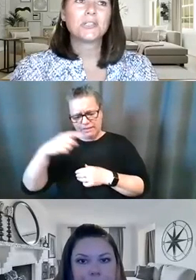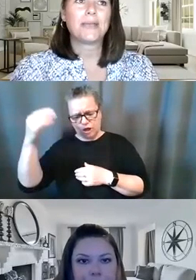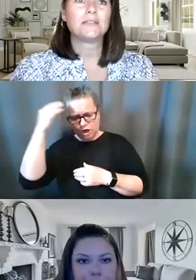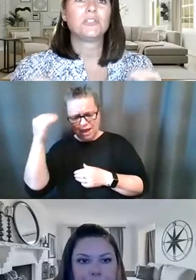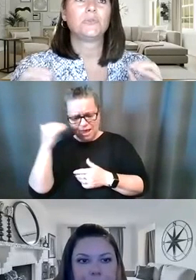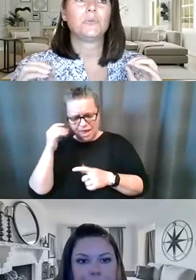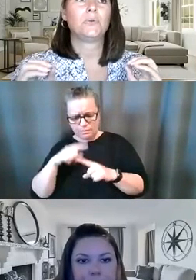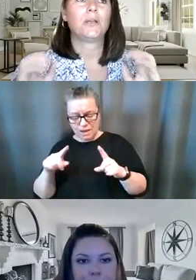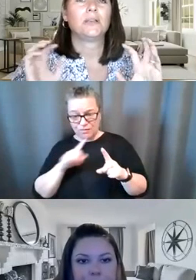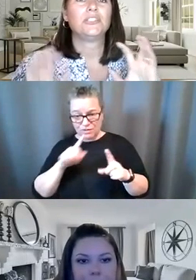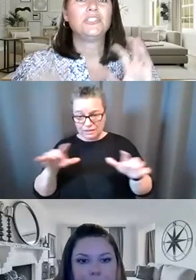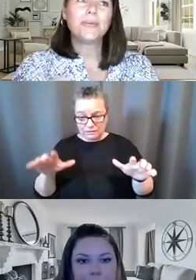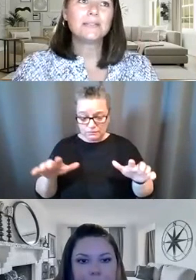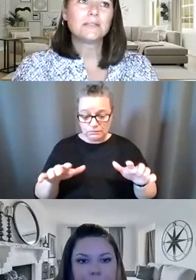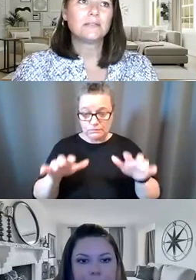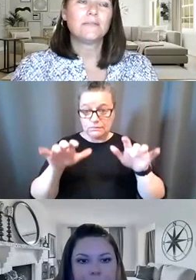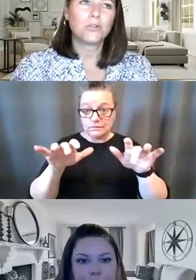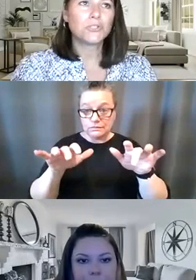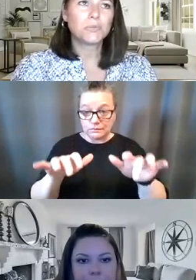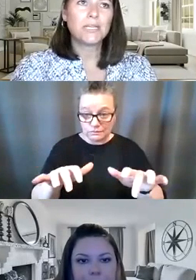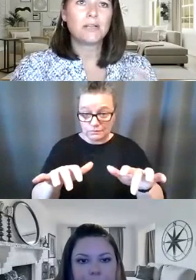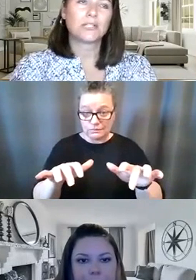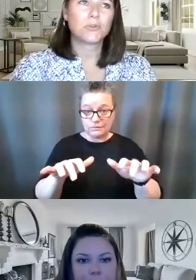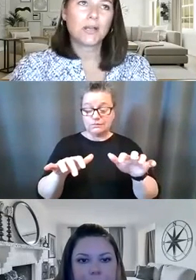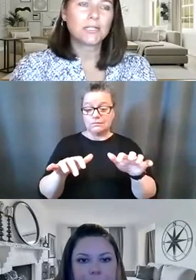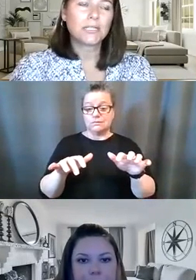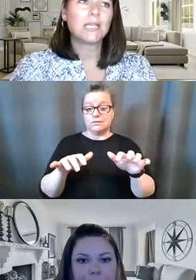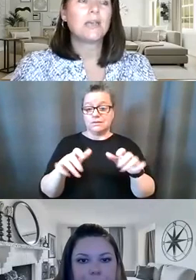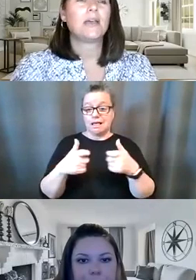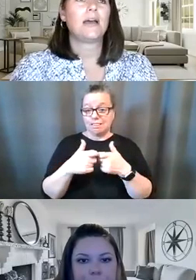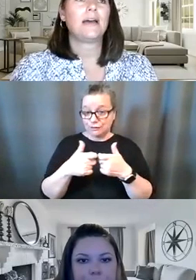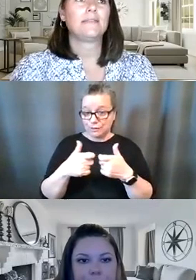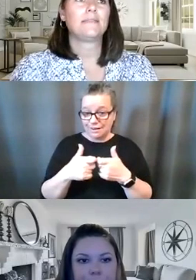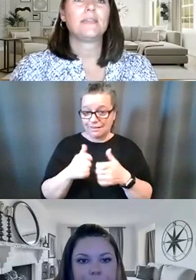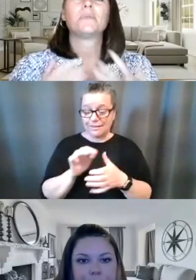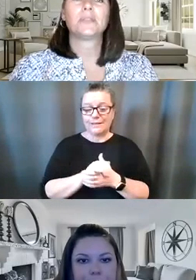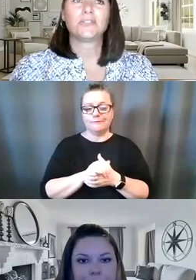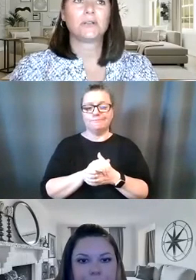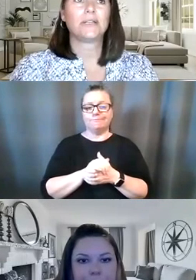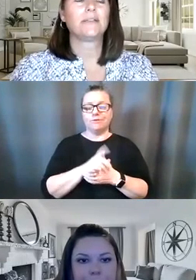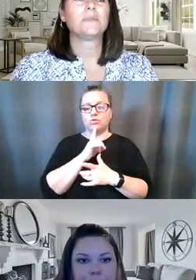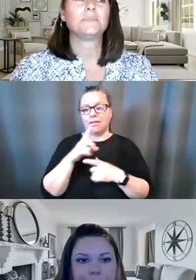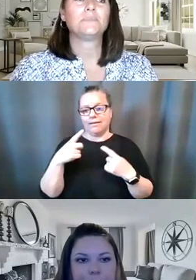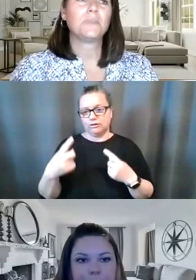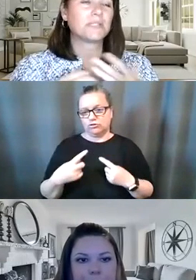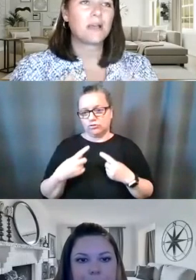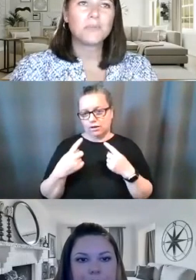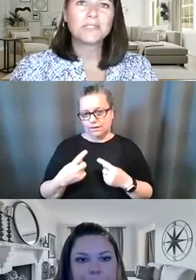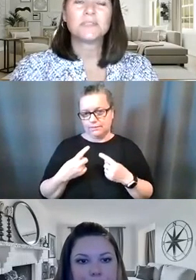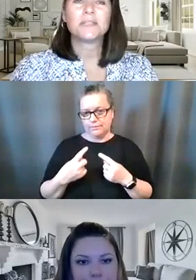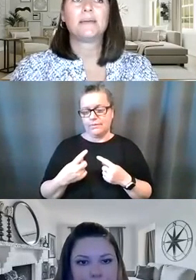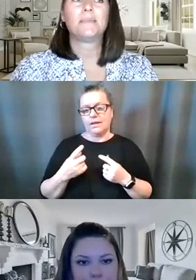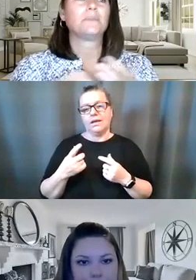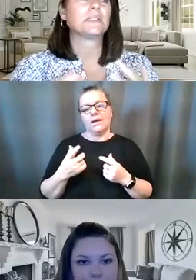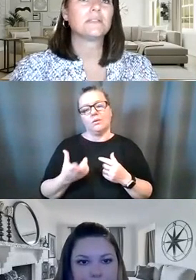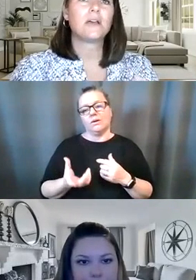actually went to do it virtually, electronically, they were really struggling. It was cumbersome